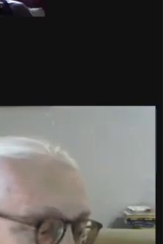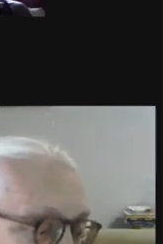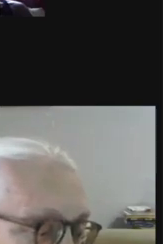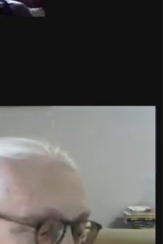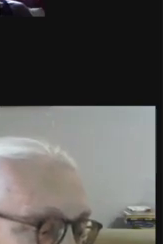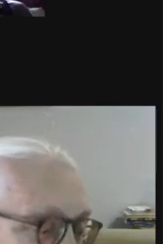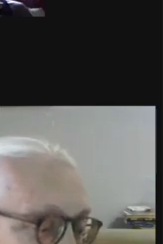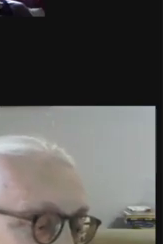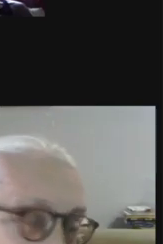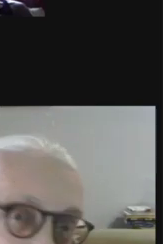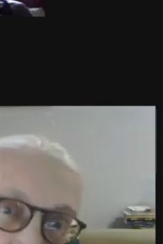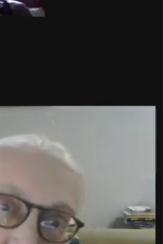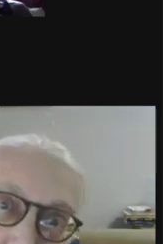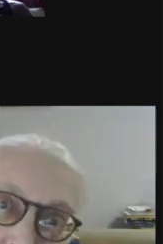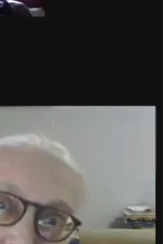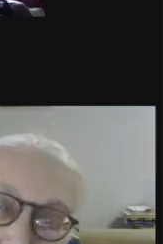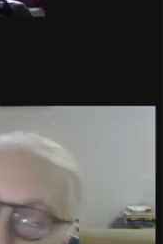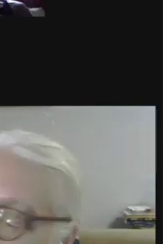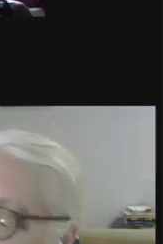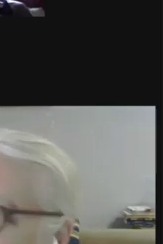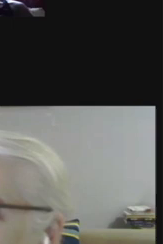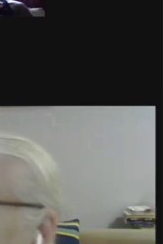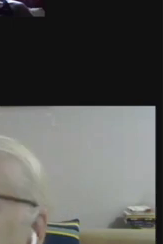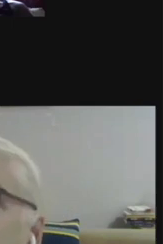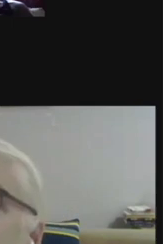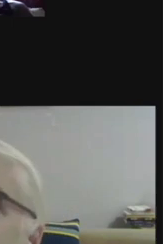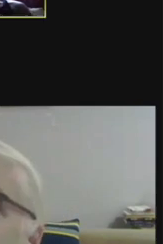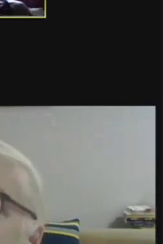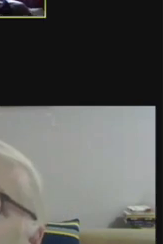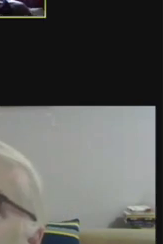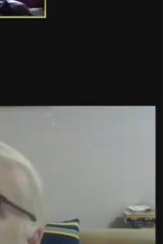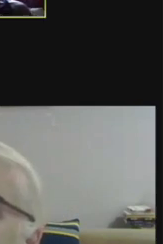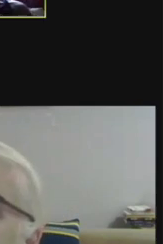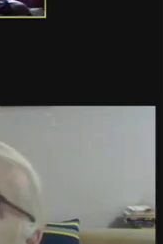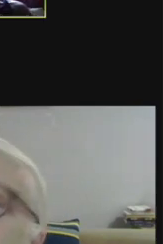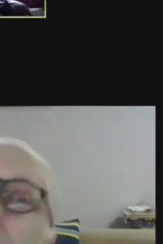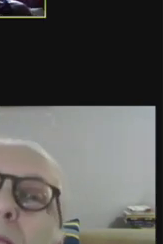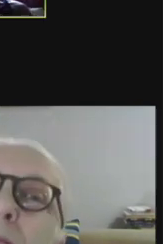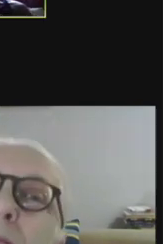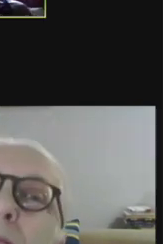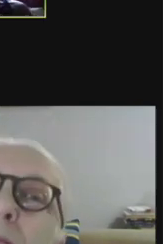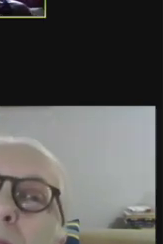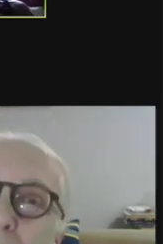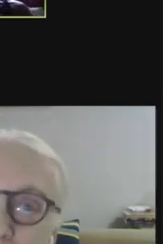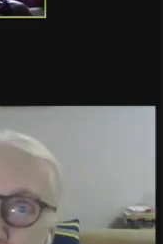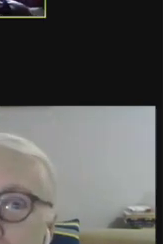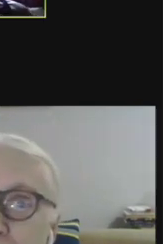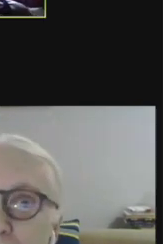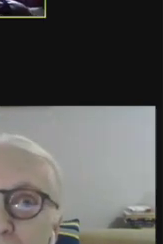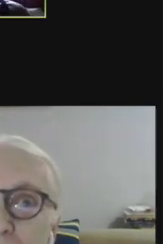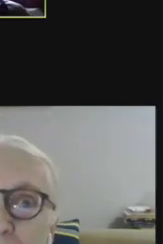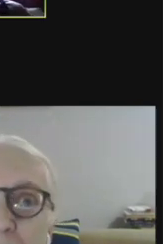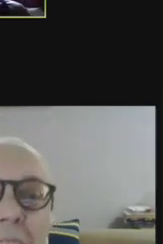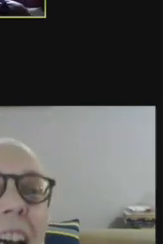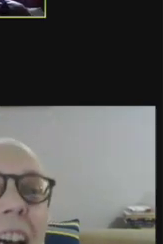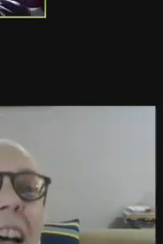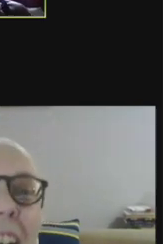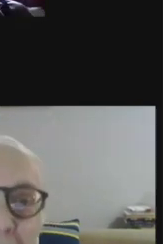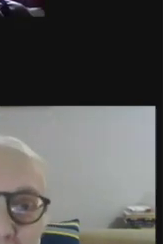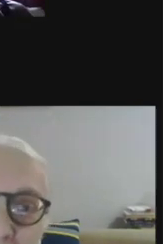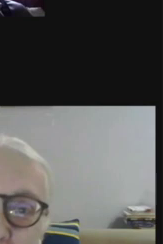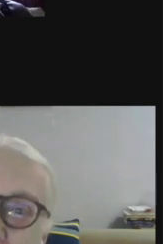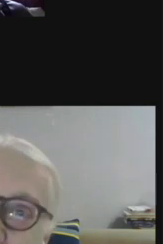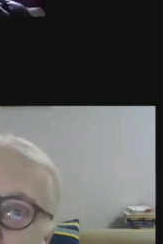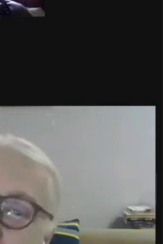they plan? Anya, do you know where you're going next? I don't know where I'm going next, but Thailand is actually on one of my bucket list trips. So I